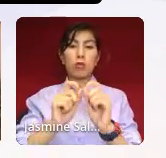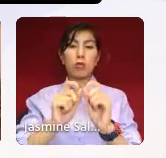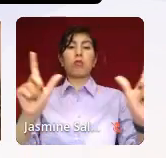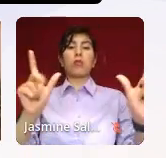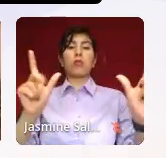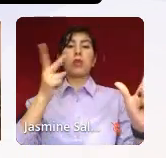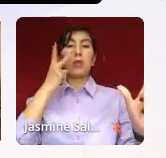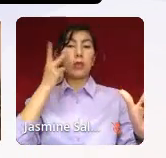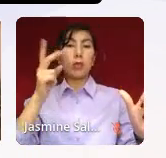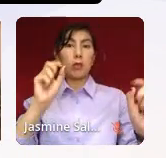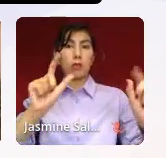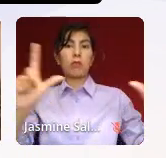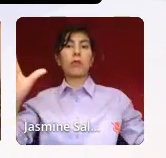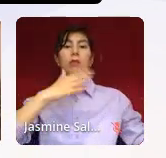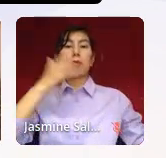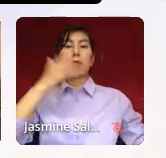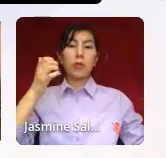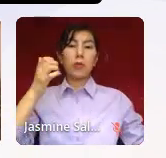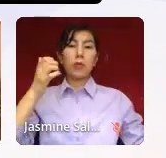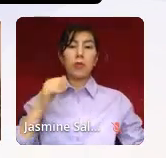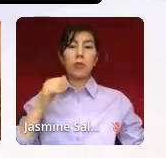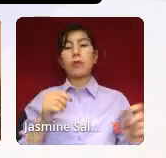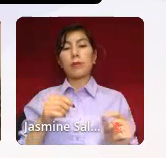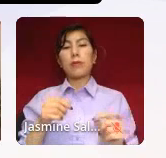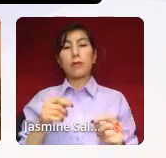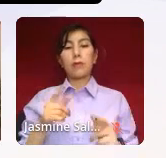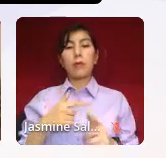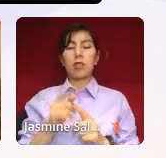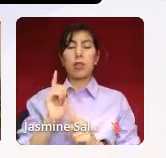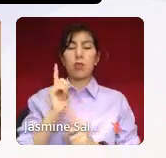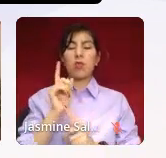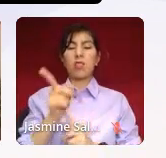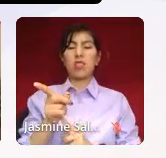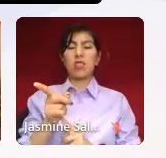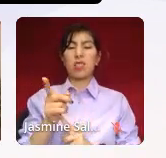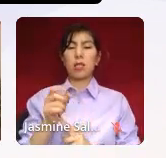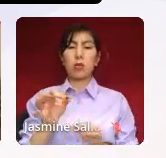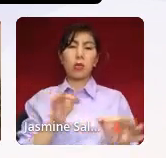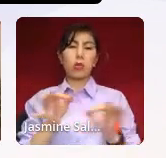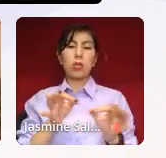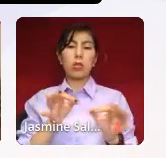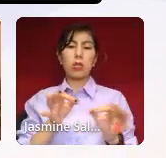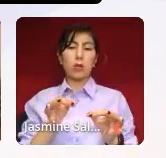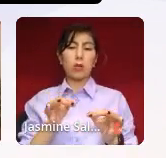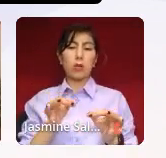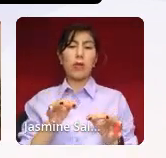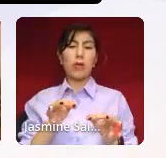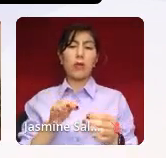and then I'll also take a second to describe once it's up.